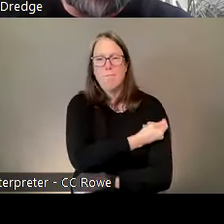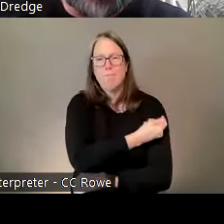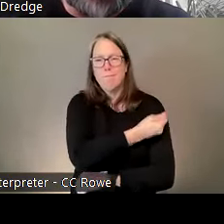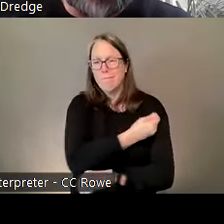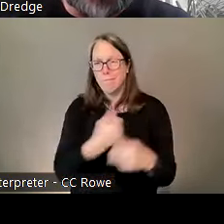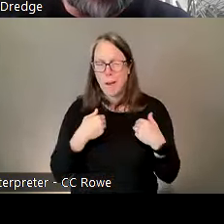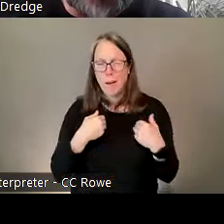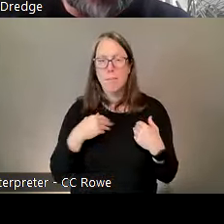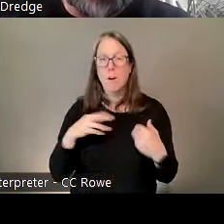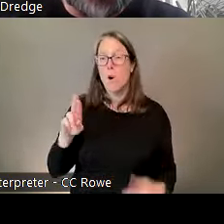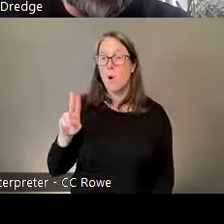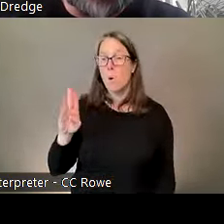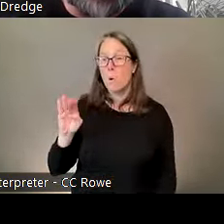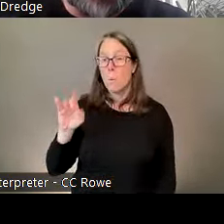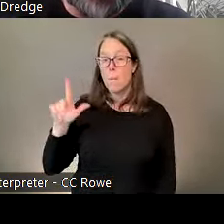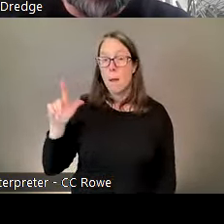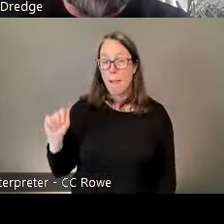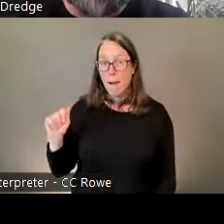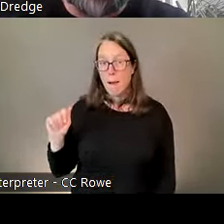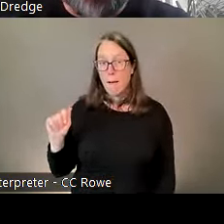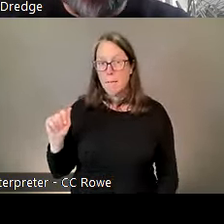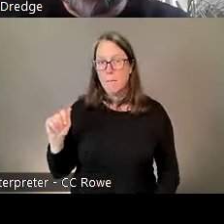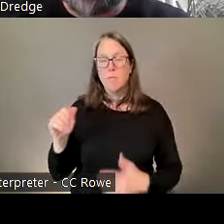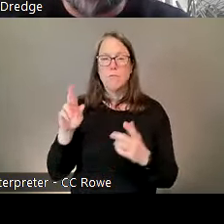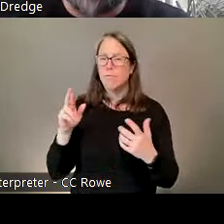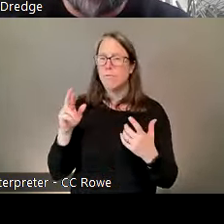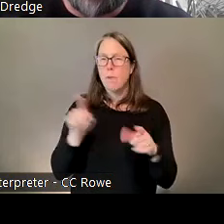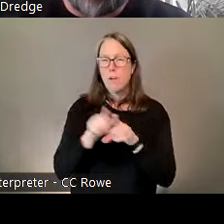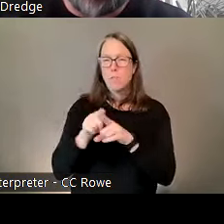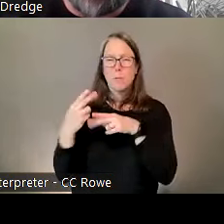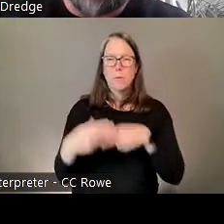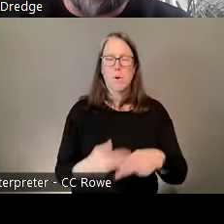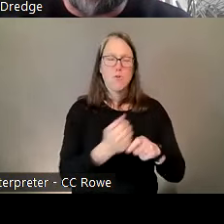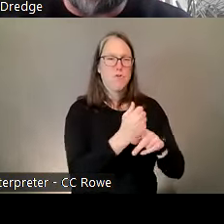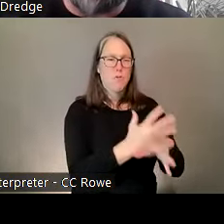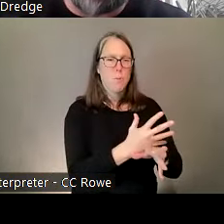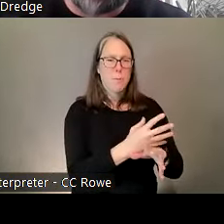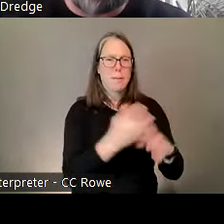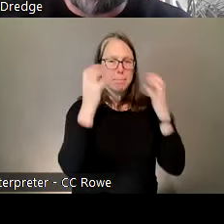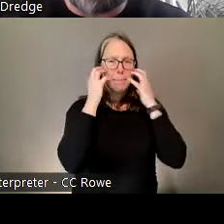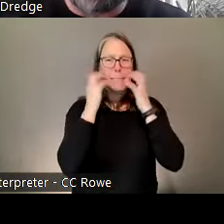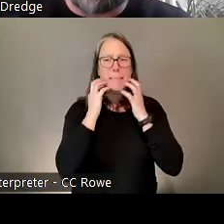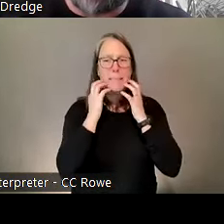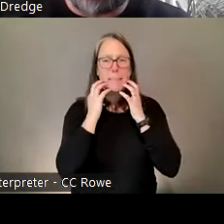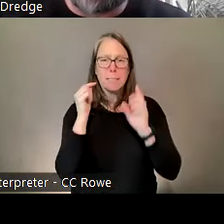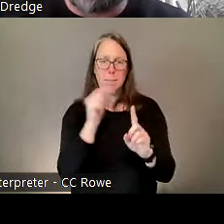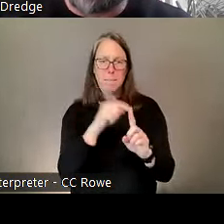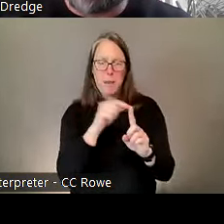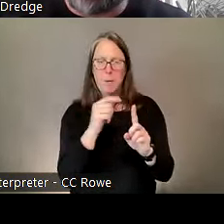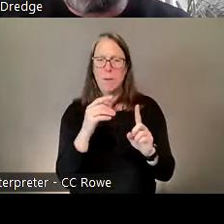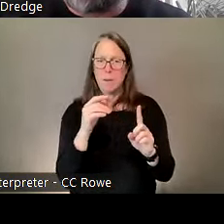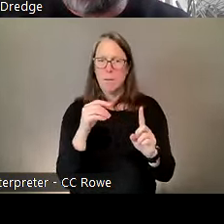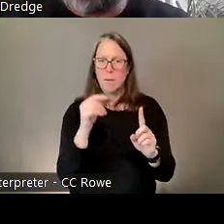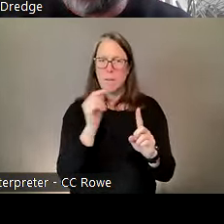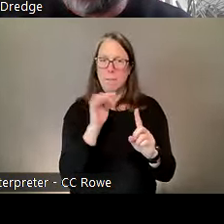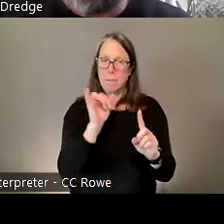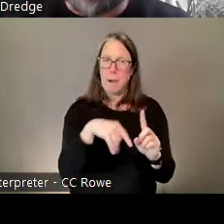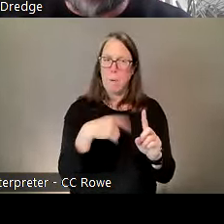is what rubella looks like, these dark rash. You guys have probably heard about Zika virus in small